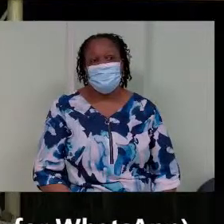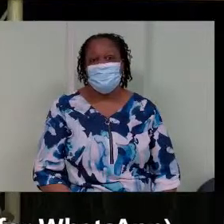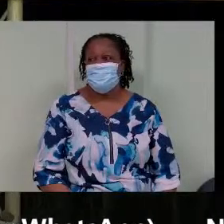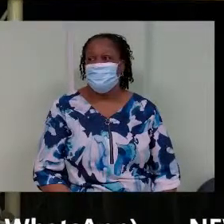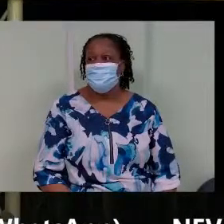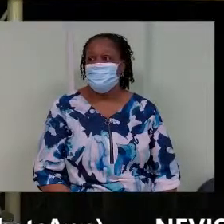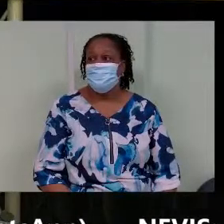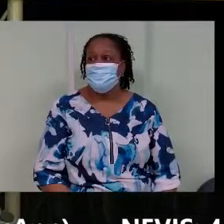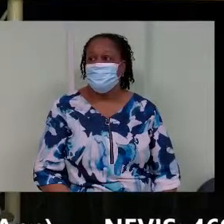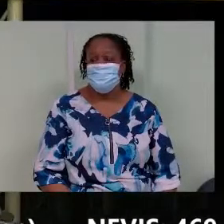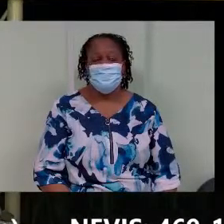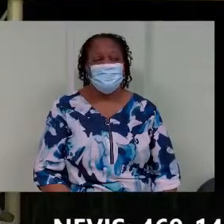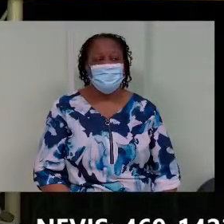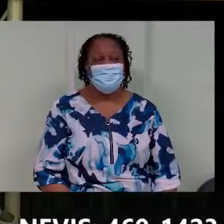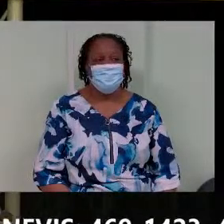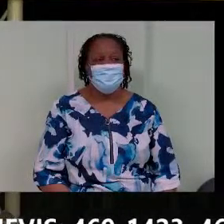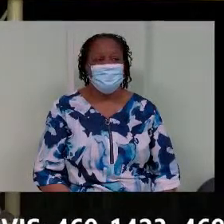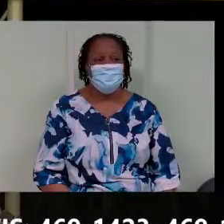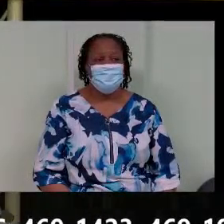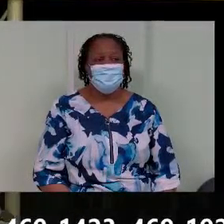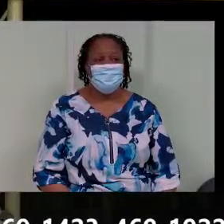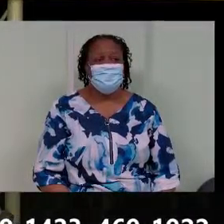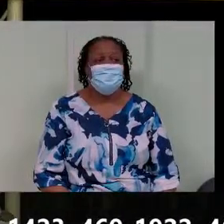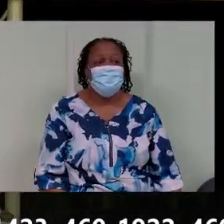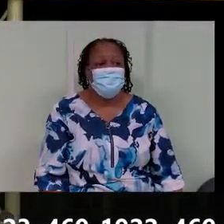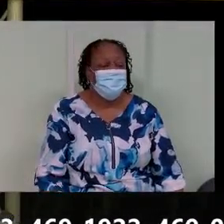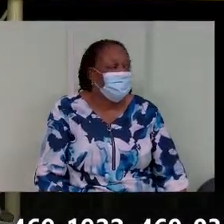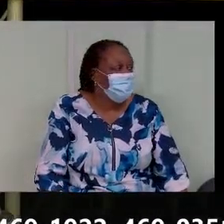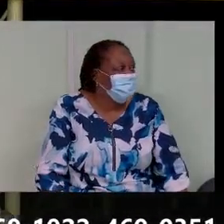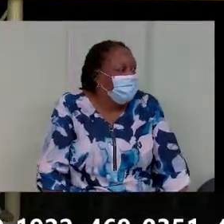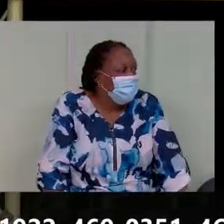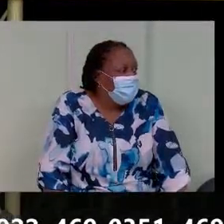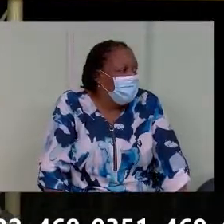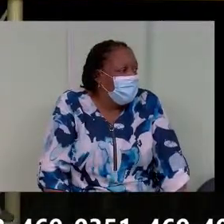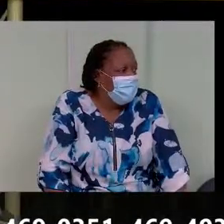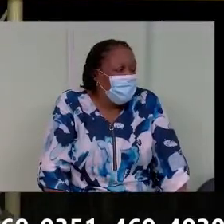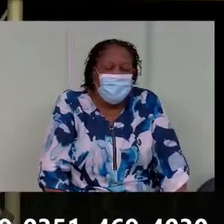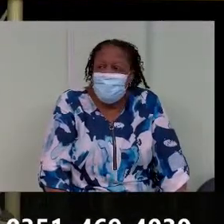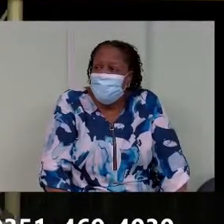Okay. The 8th question.